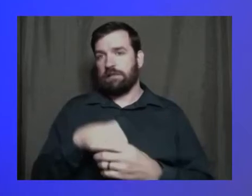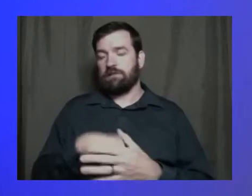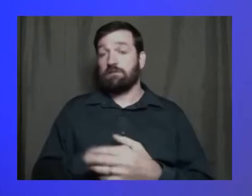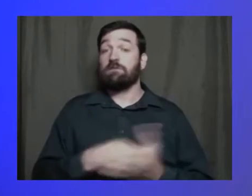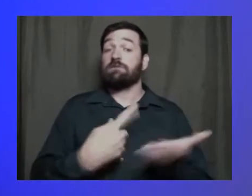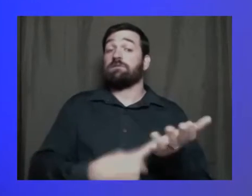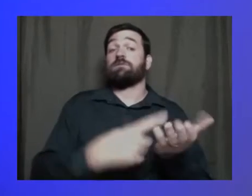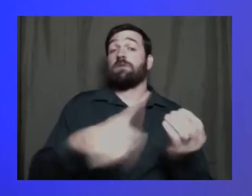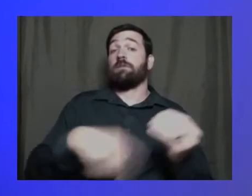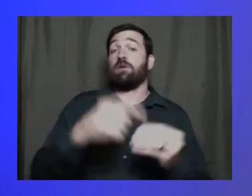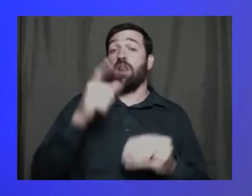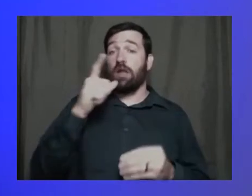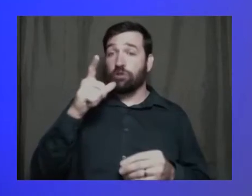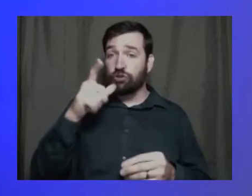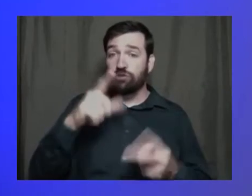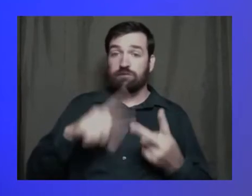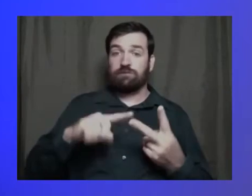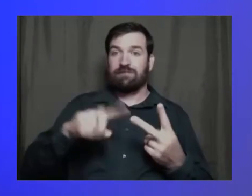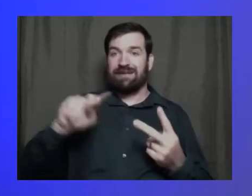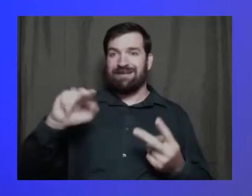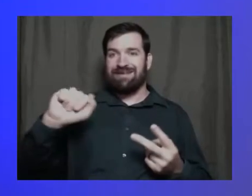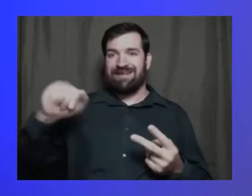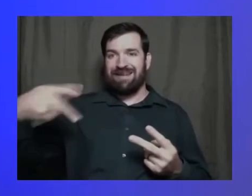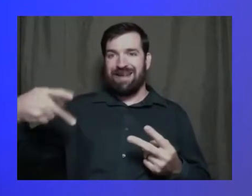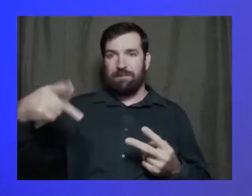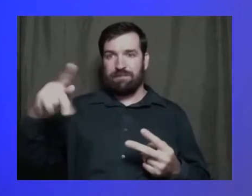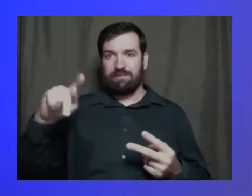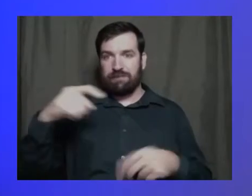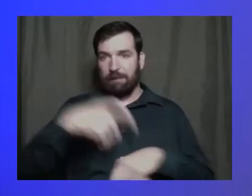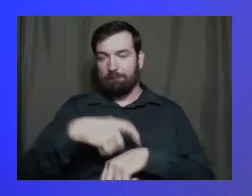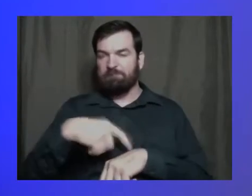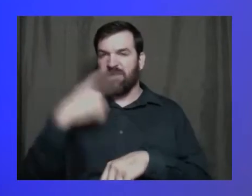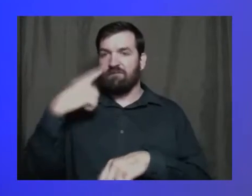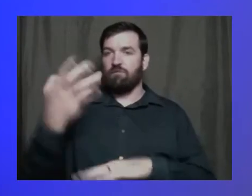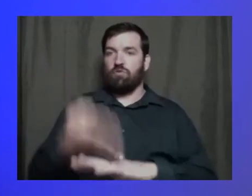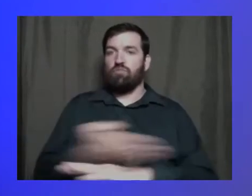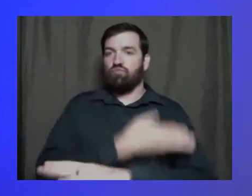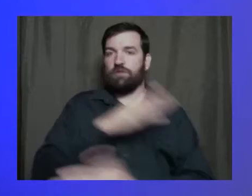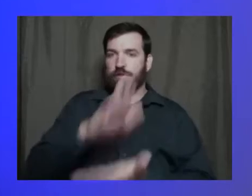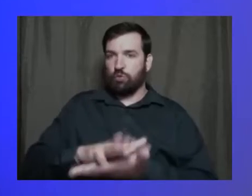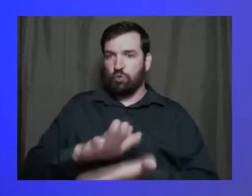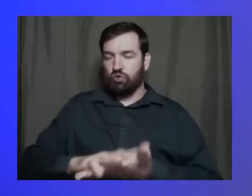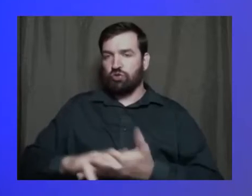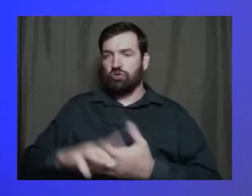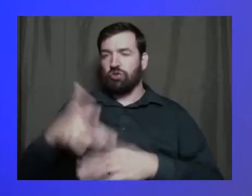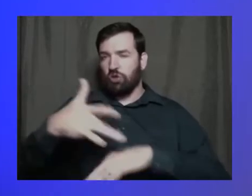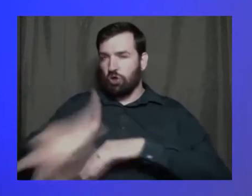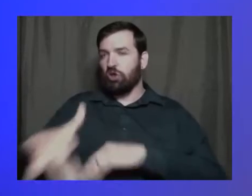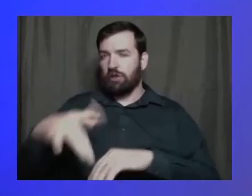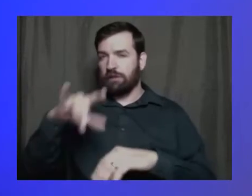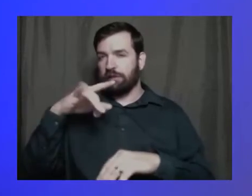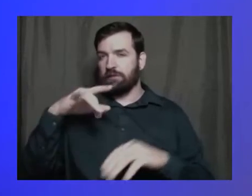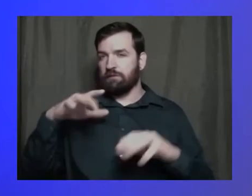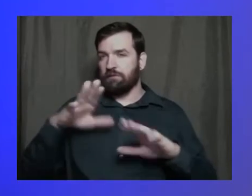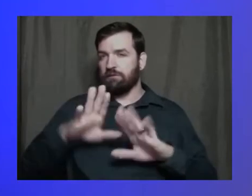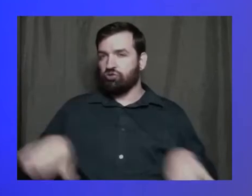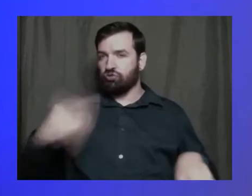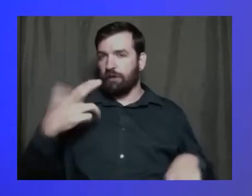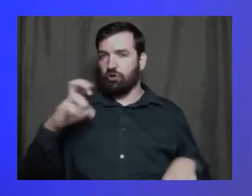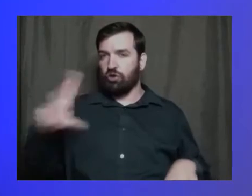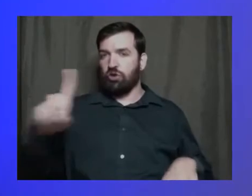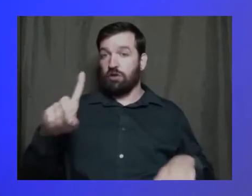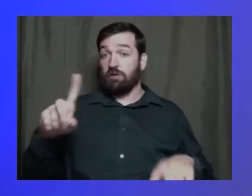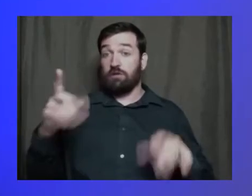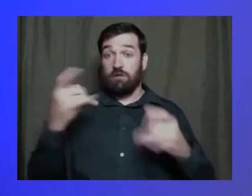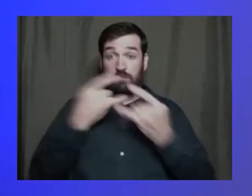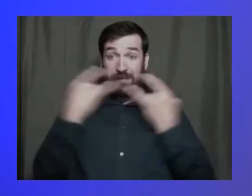and nap time is another thing that comes up, particularly with our preschool and our early childhood programs. So in cases where masks need to come